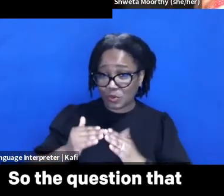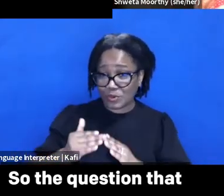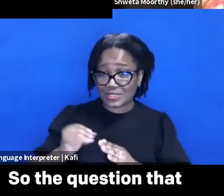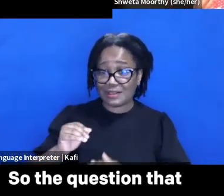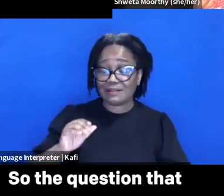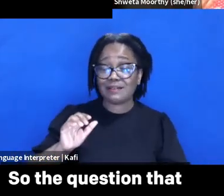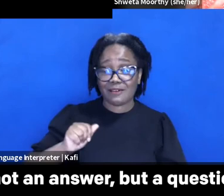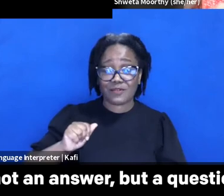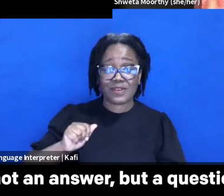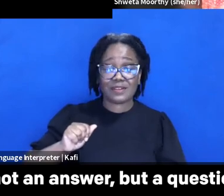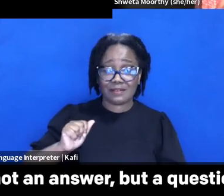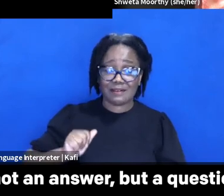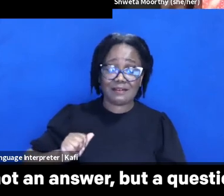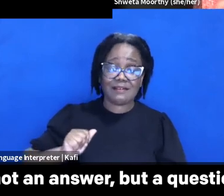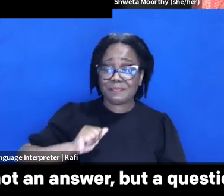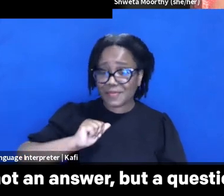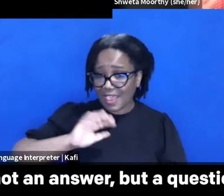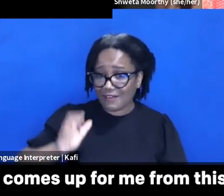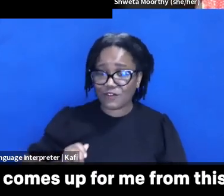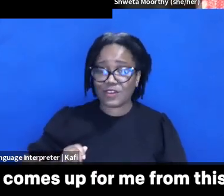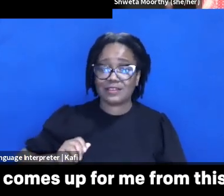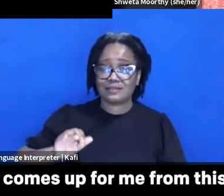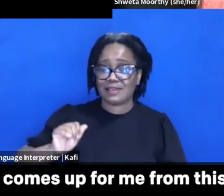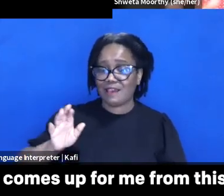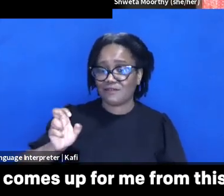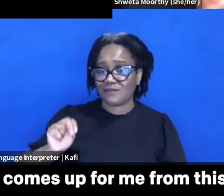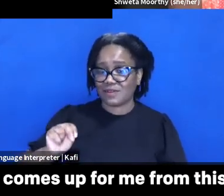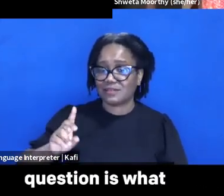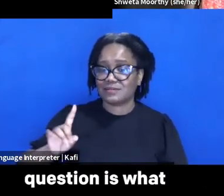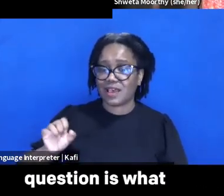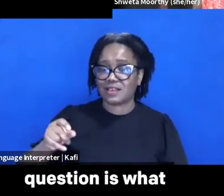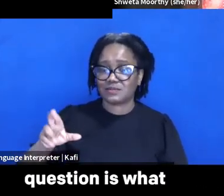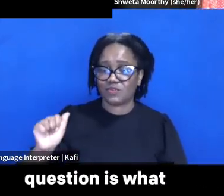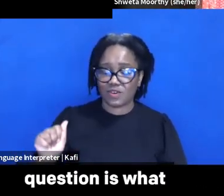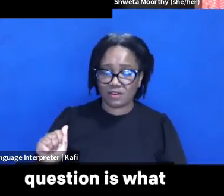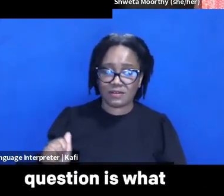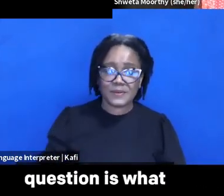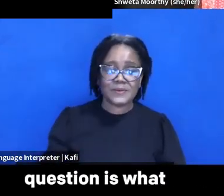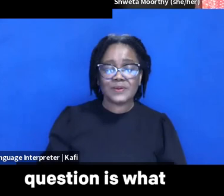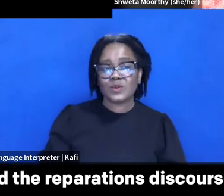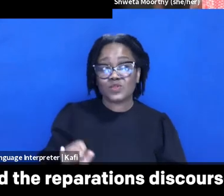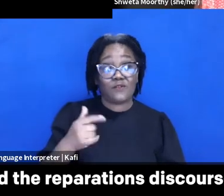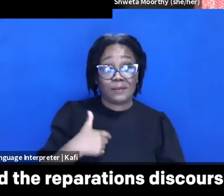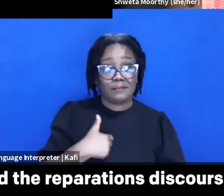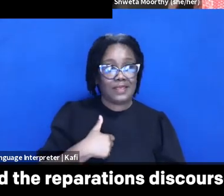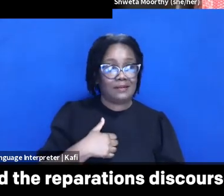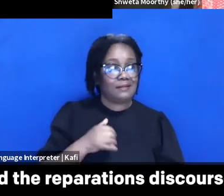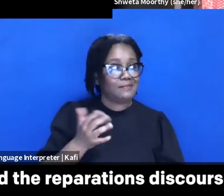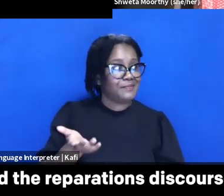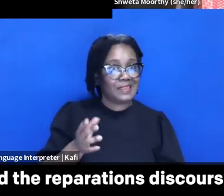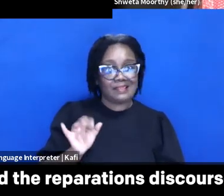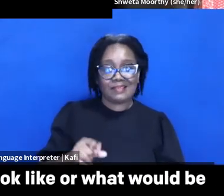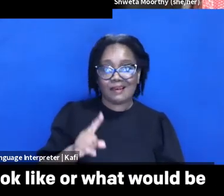that, so not an answer, but a question that comes up for me from this question is, what would the